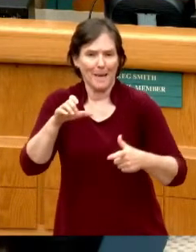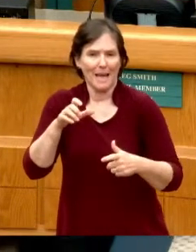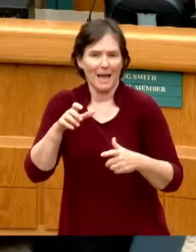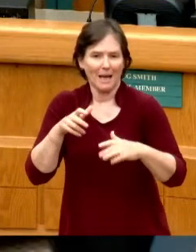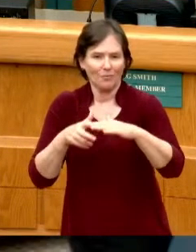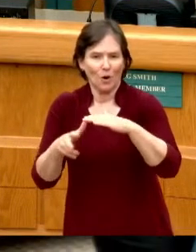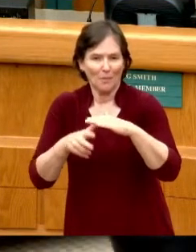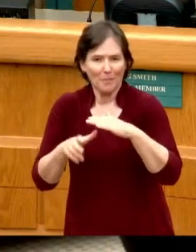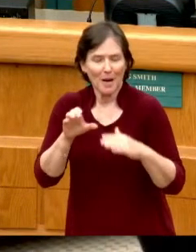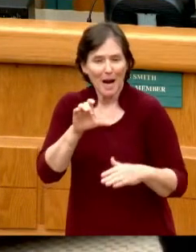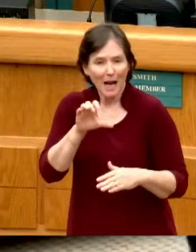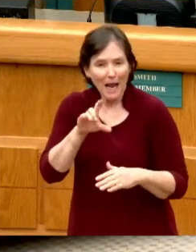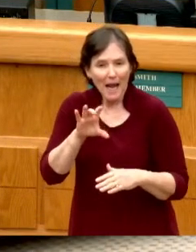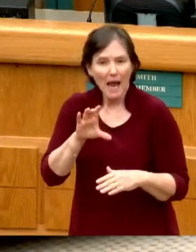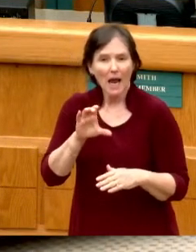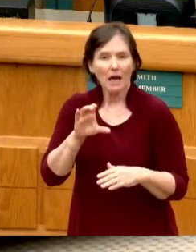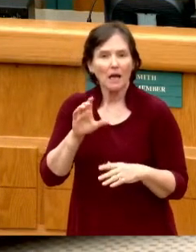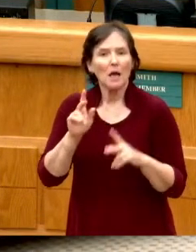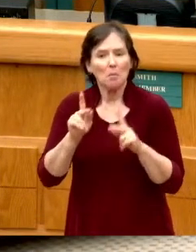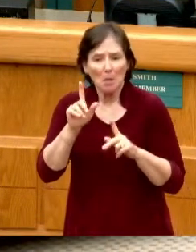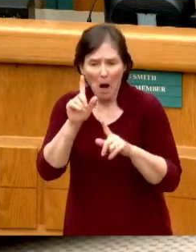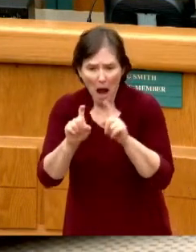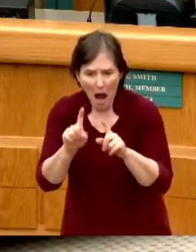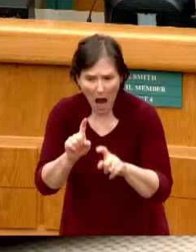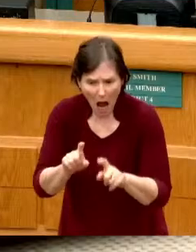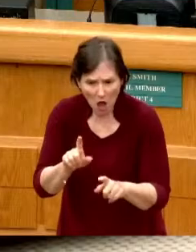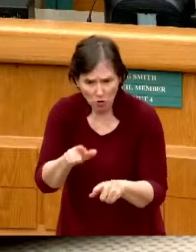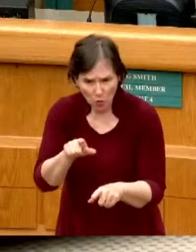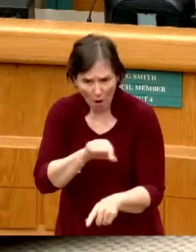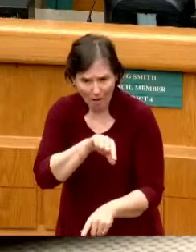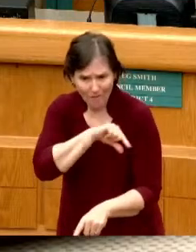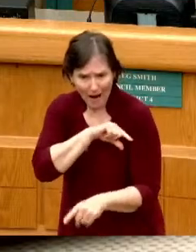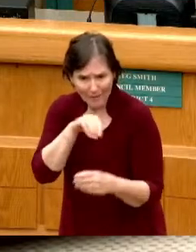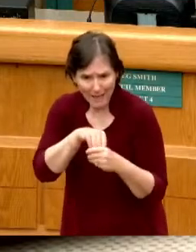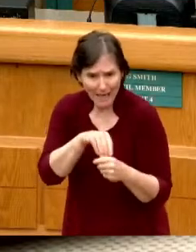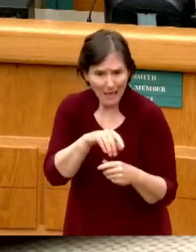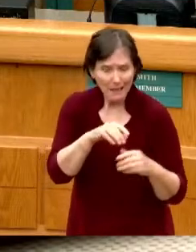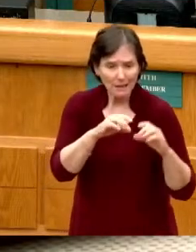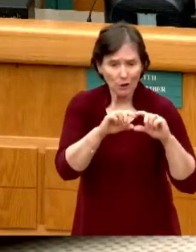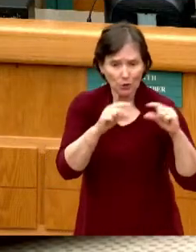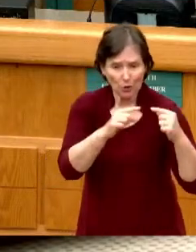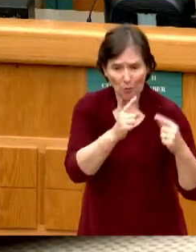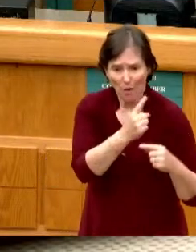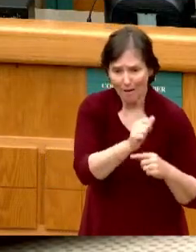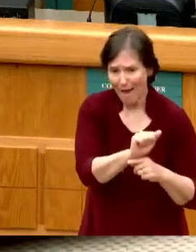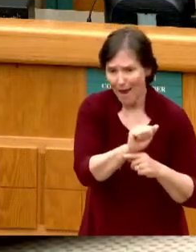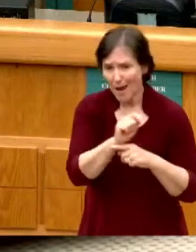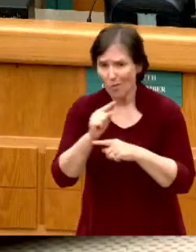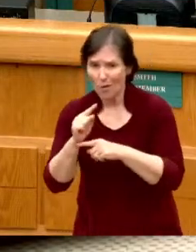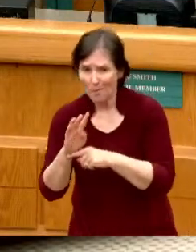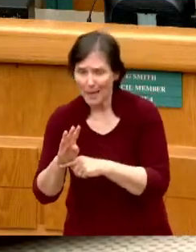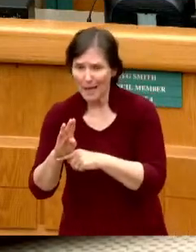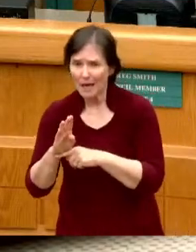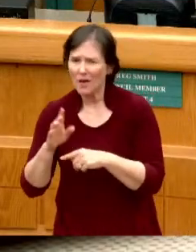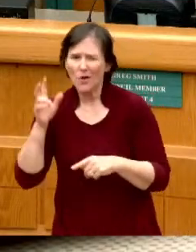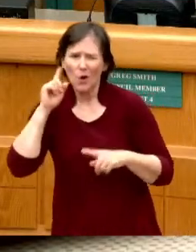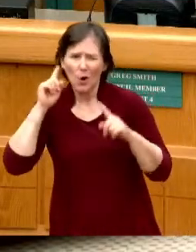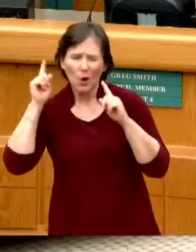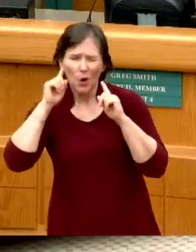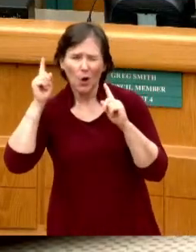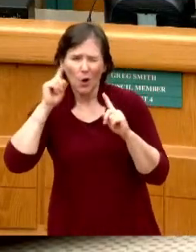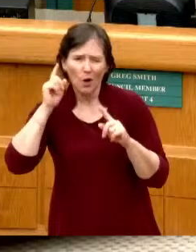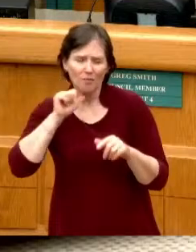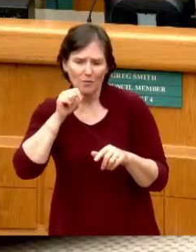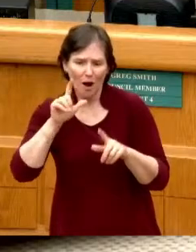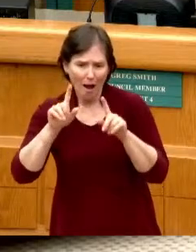asking them if they are eligible to receive the vaccine, if they are in Tier 1A and Tier 1B? We're hearing that's not necessarily the case, and we were wanting to